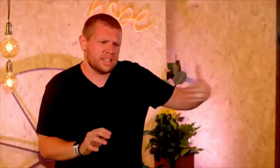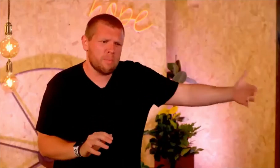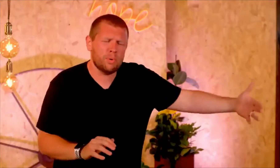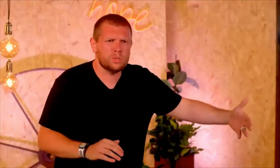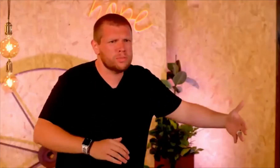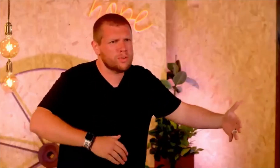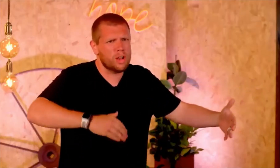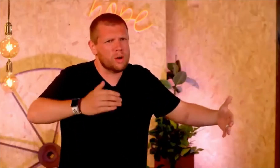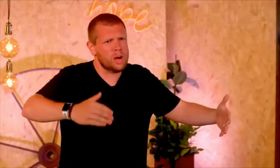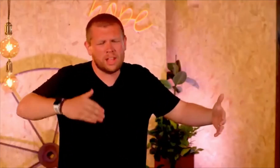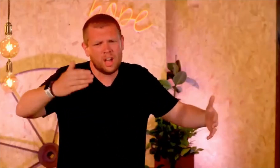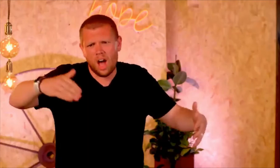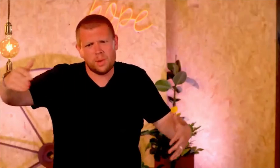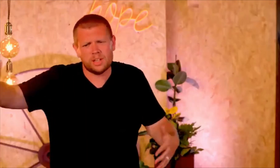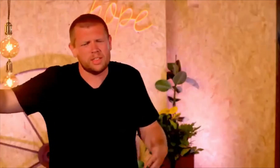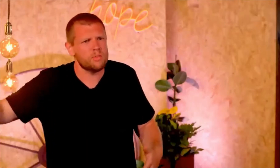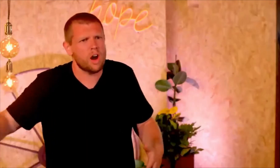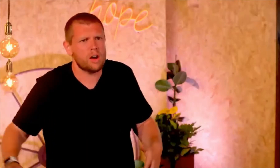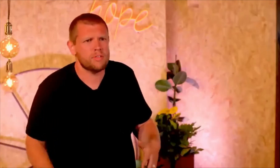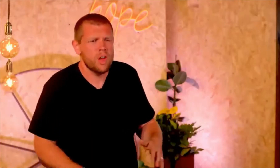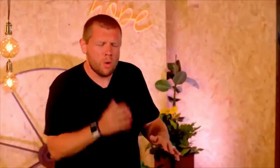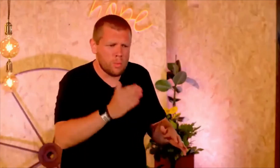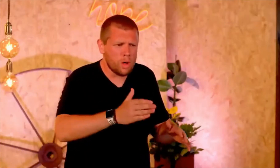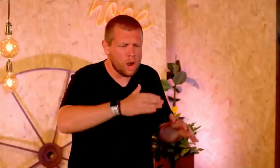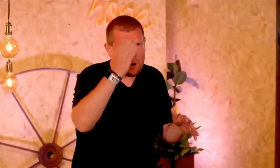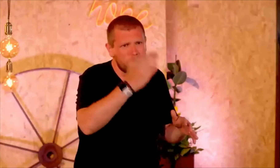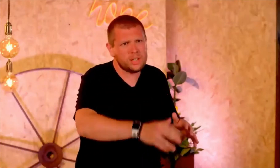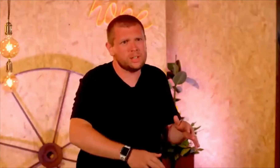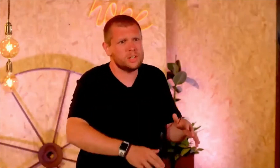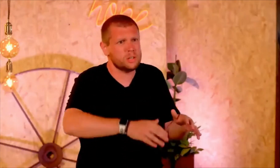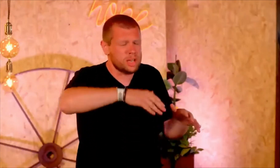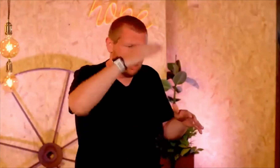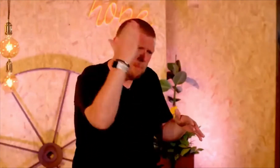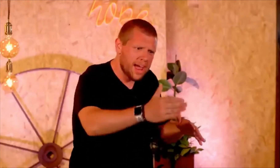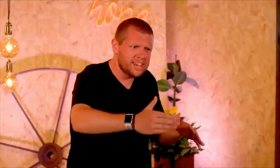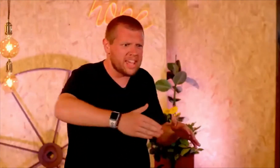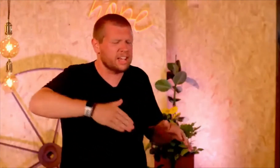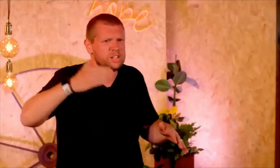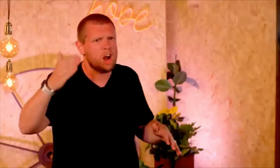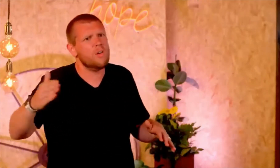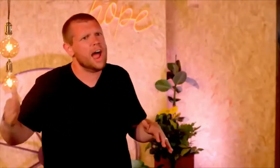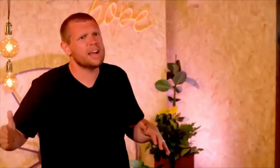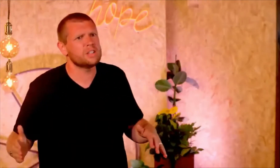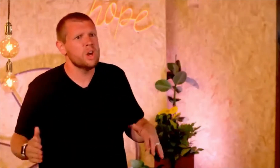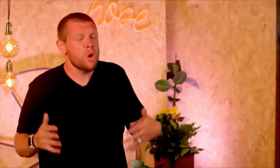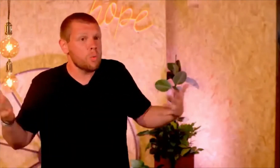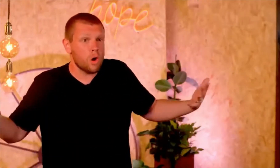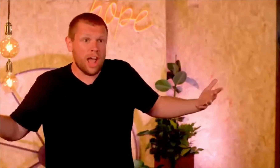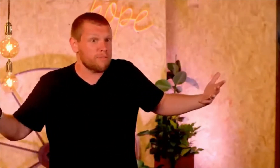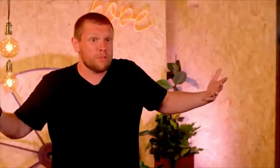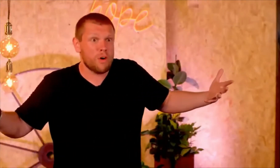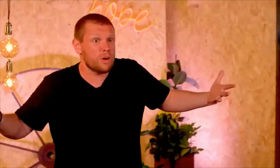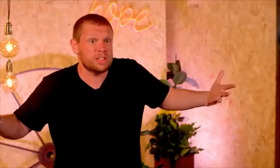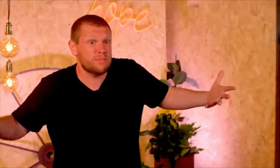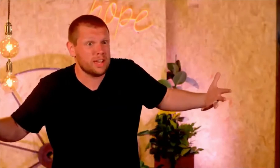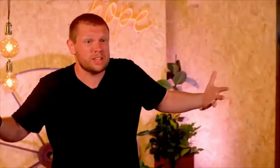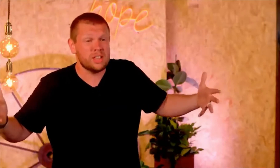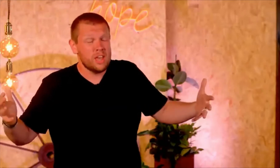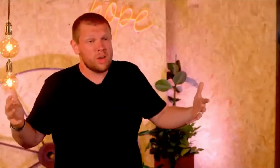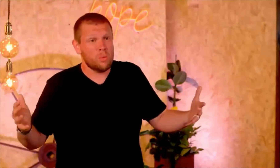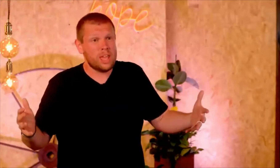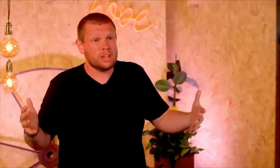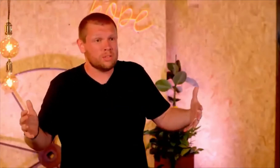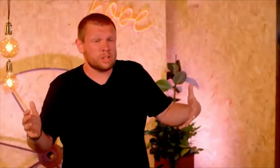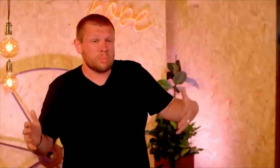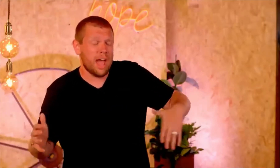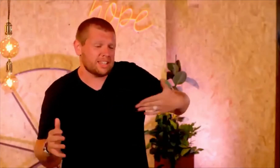An example to follow, a diamond in the rough. We want our politicians to be commanding and direct. We want to have authority figures